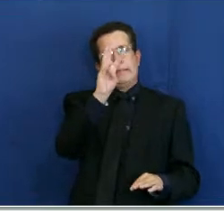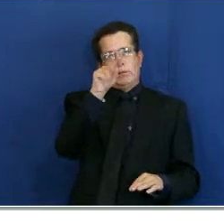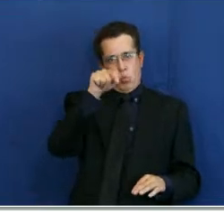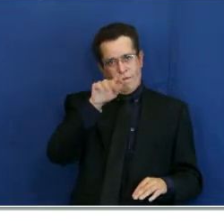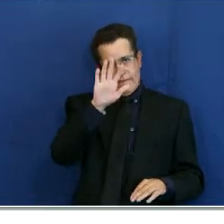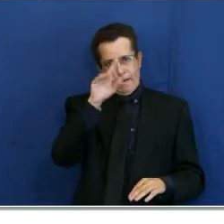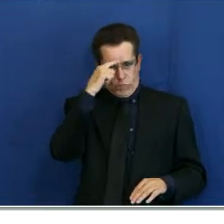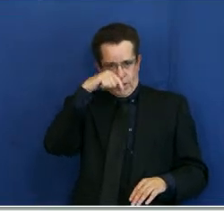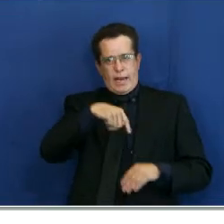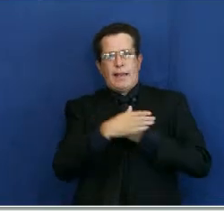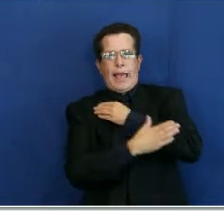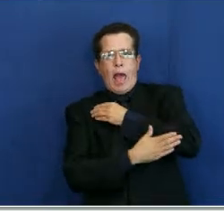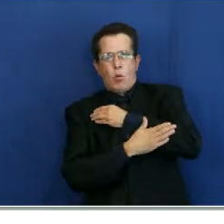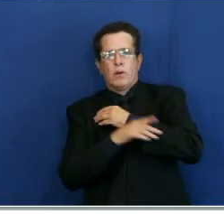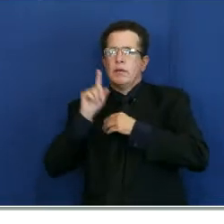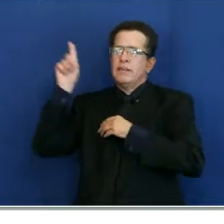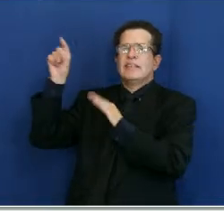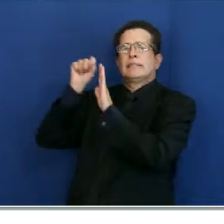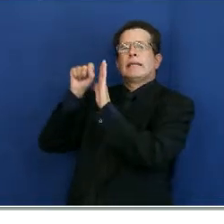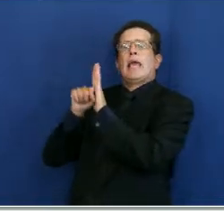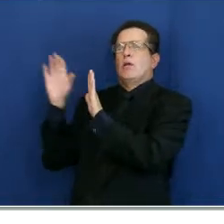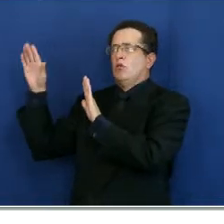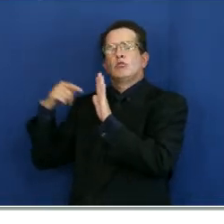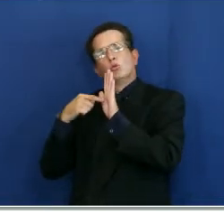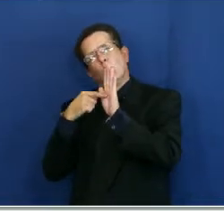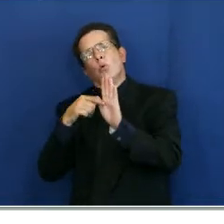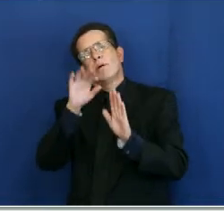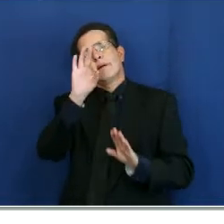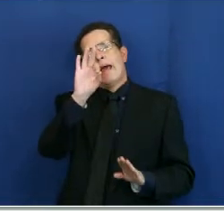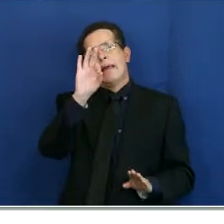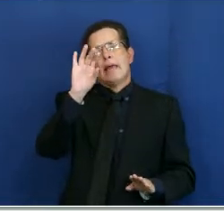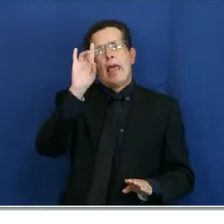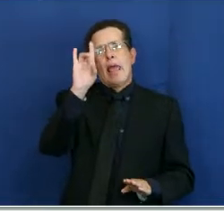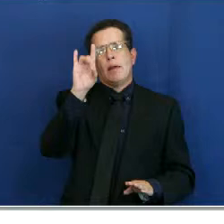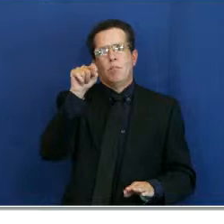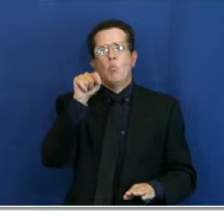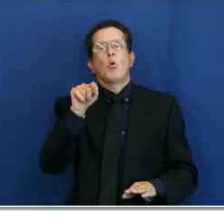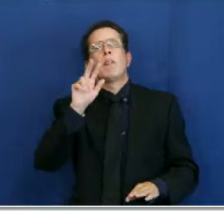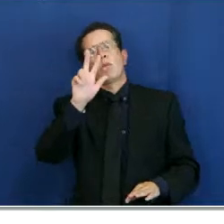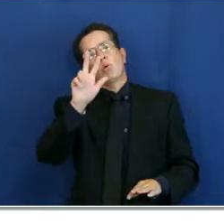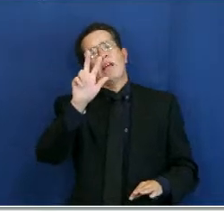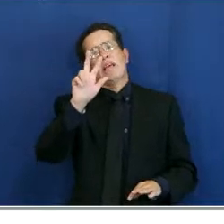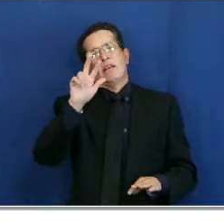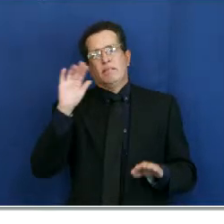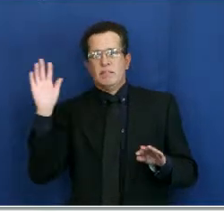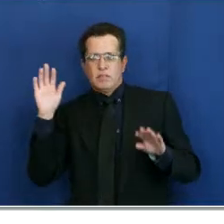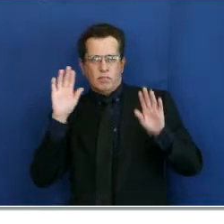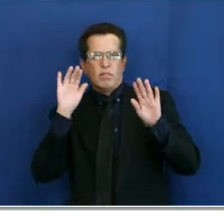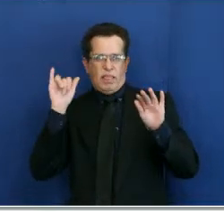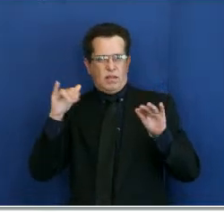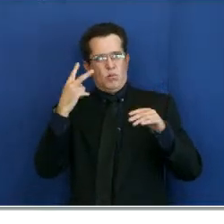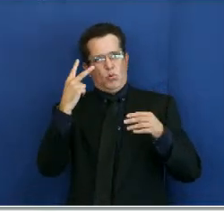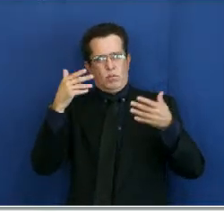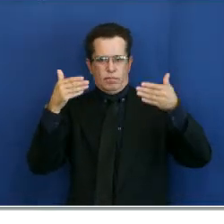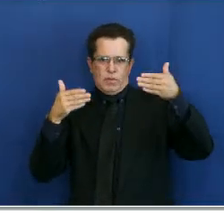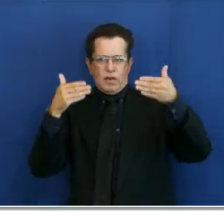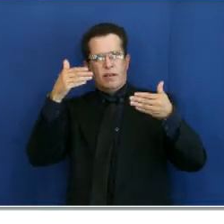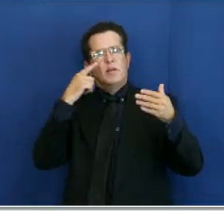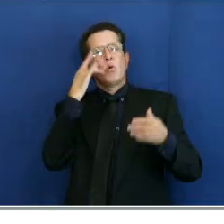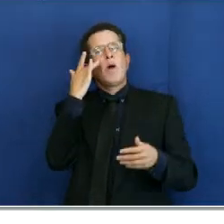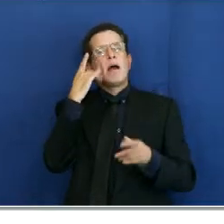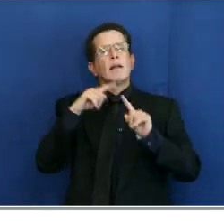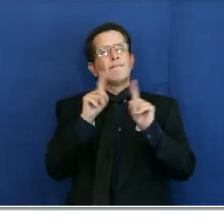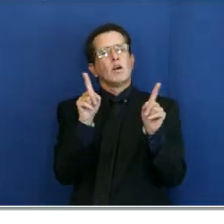and 98.3 for the state. There are commonly asked questions as to why there's